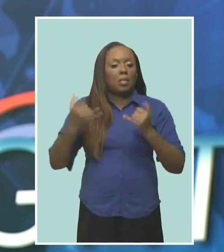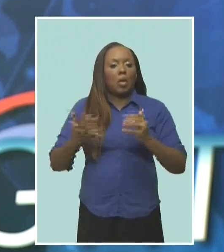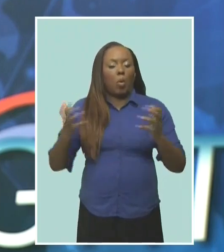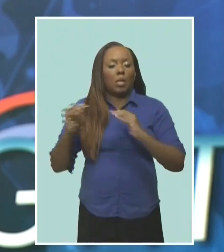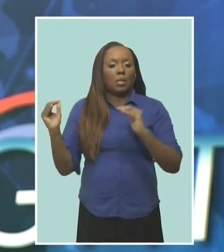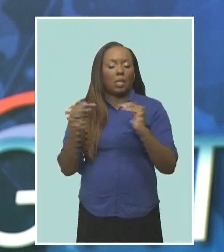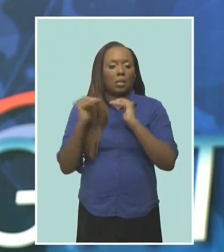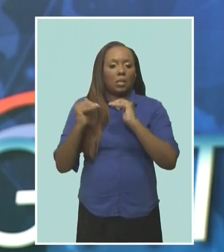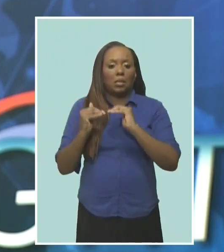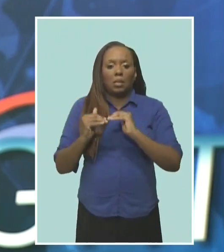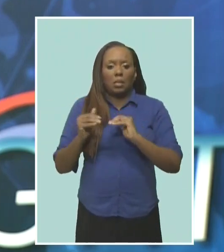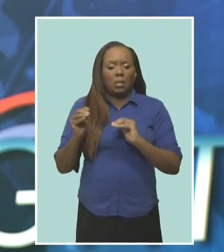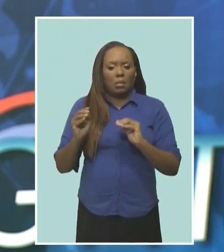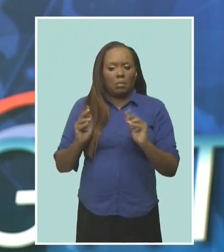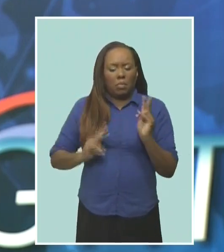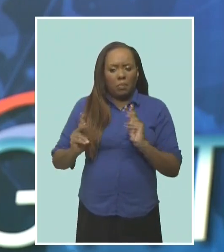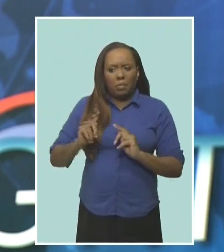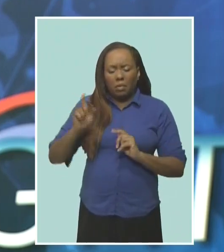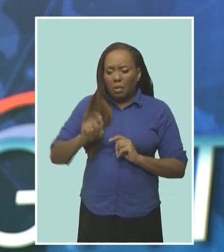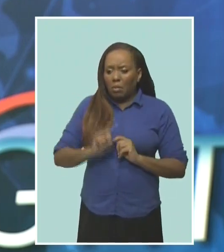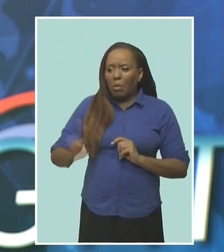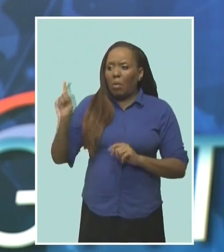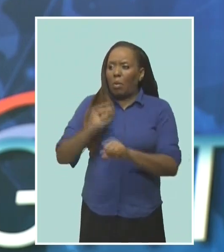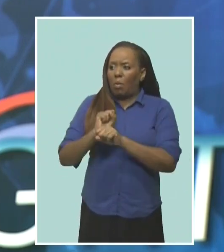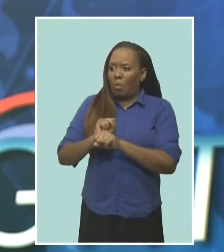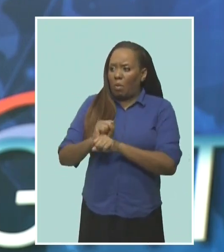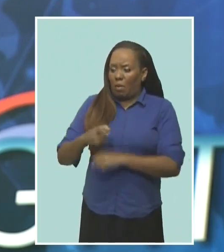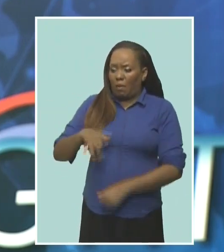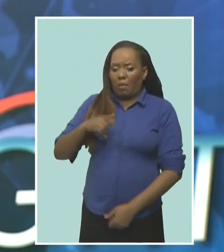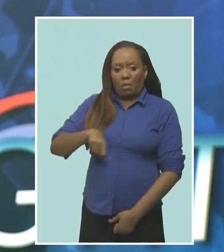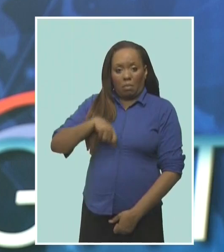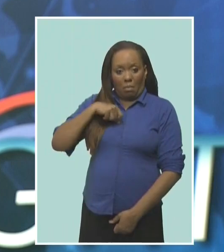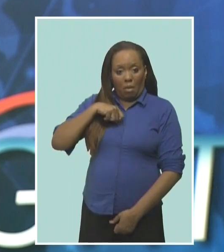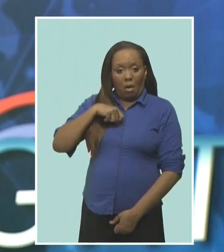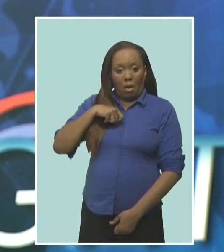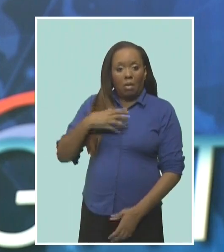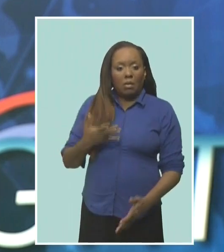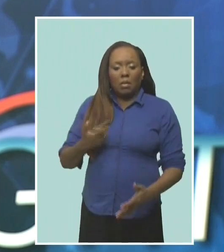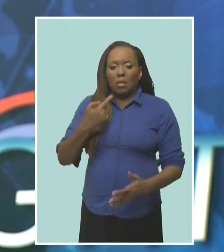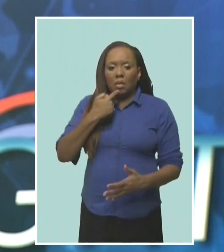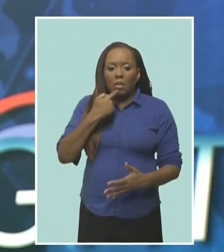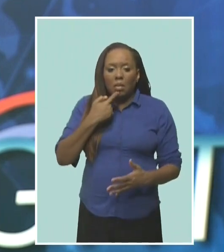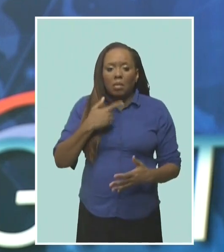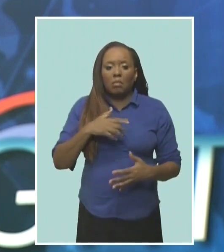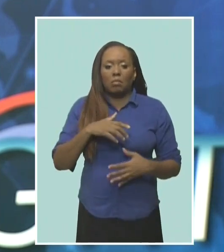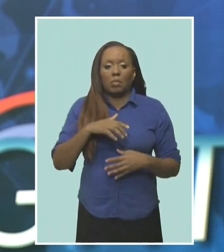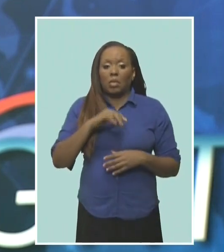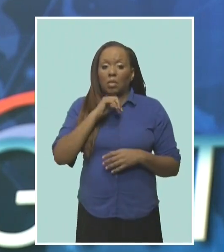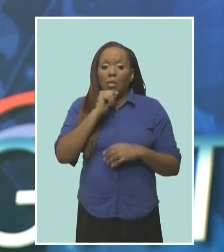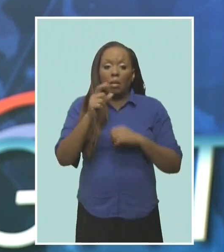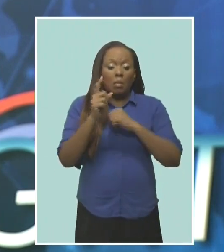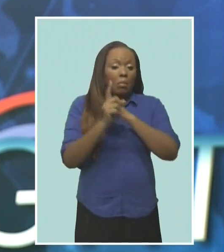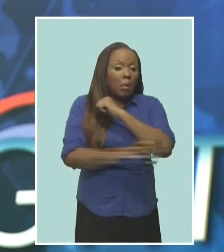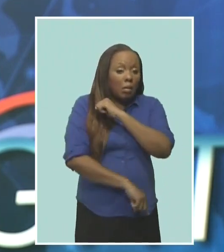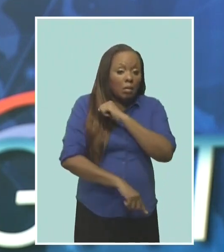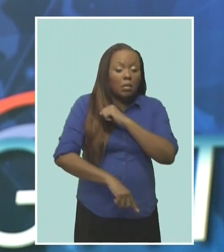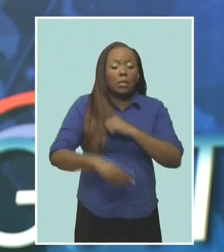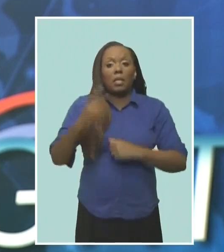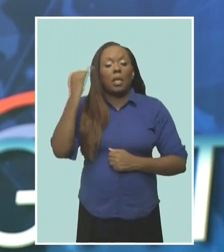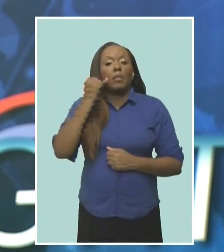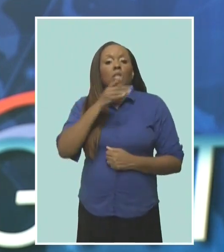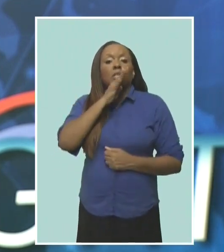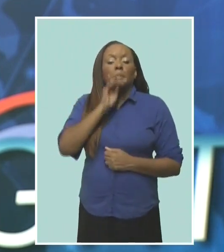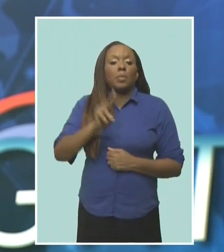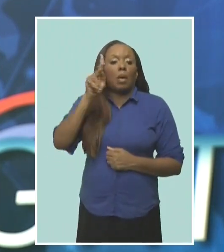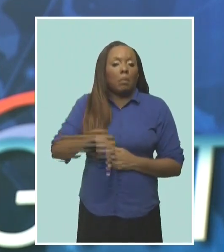workers must not be made to feel that they cannot demand dignity for their work. She adds that they are not to be punished for speaking out